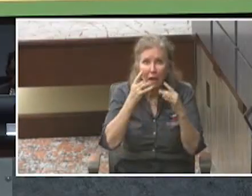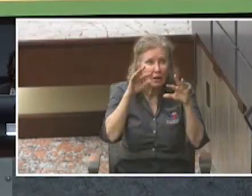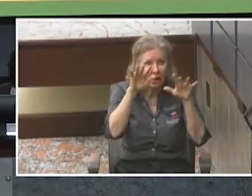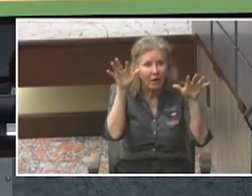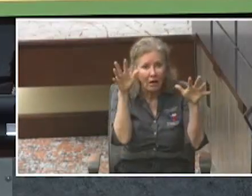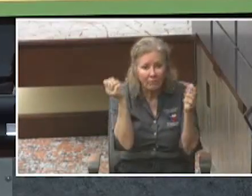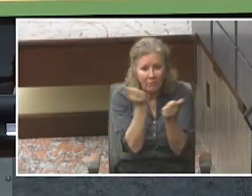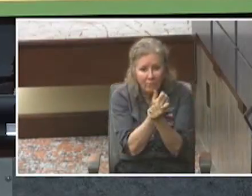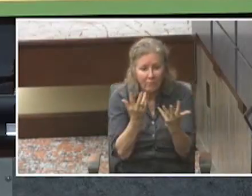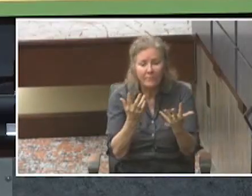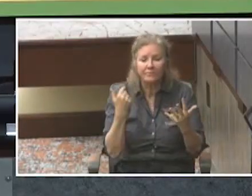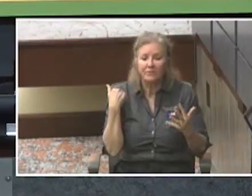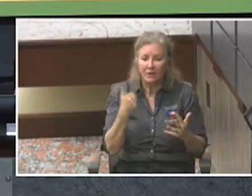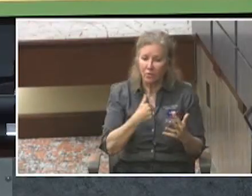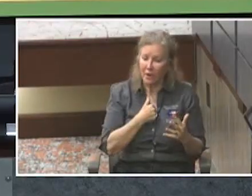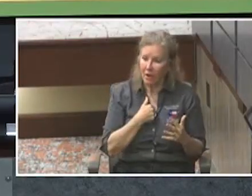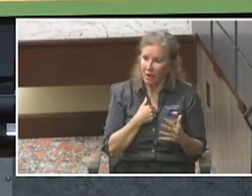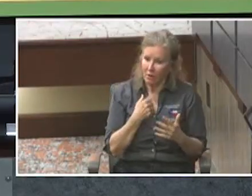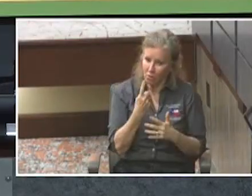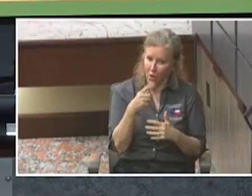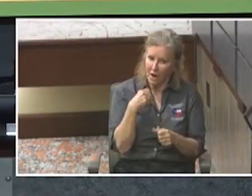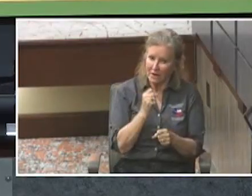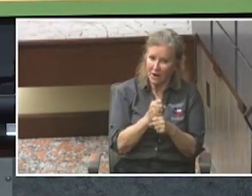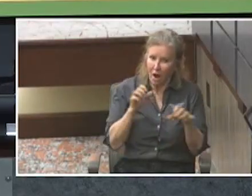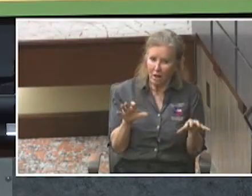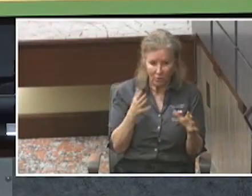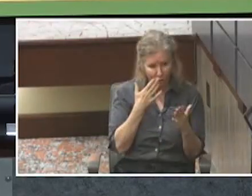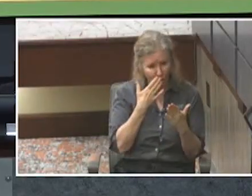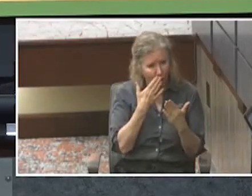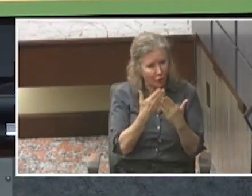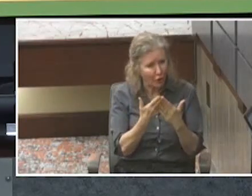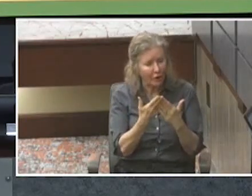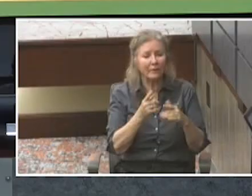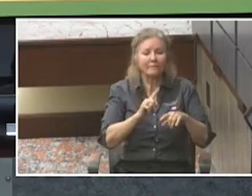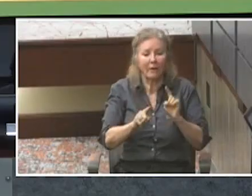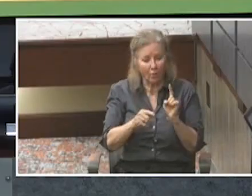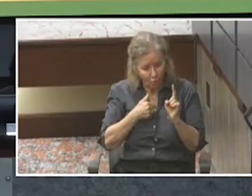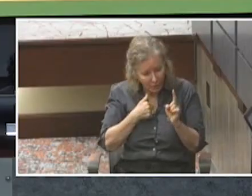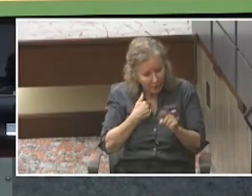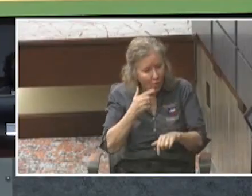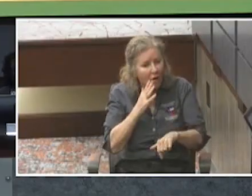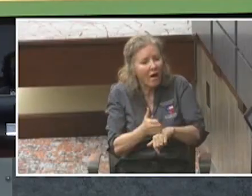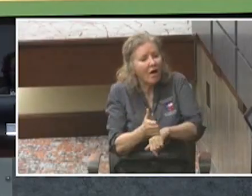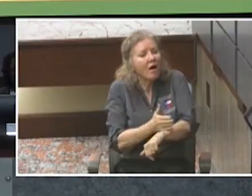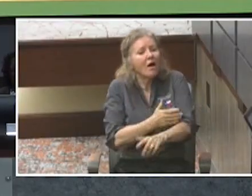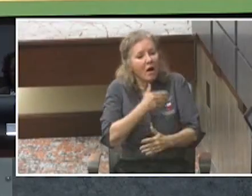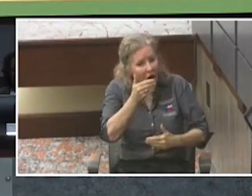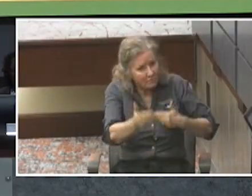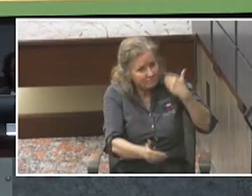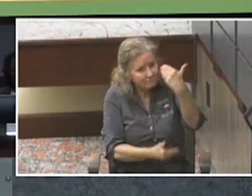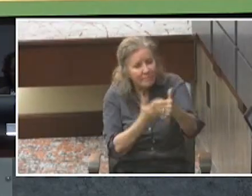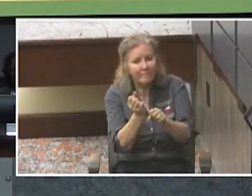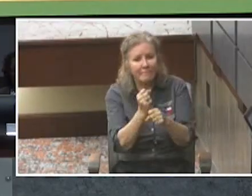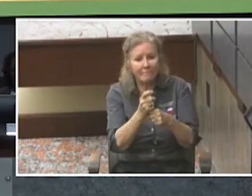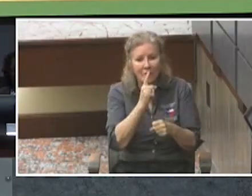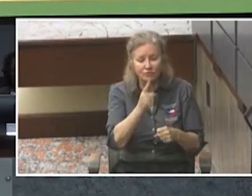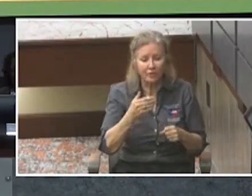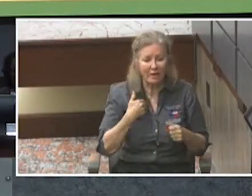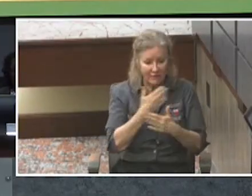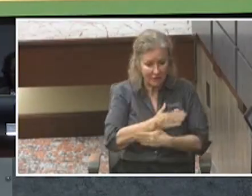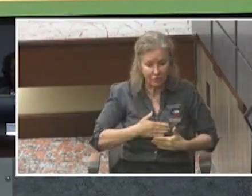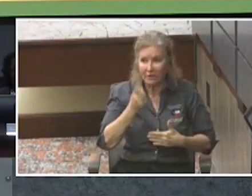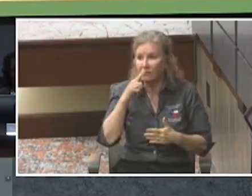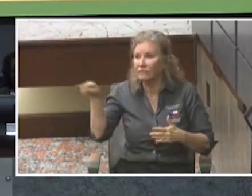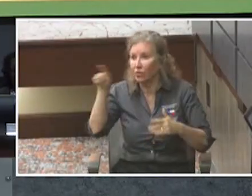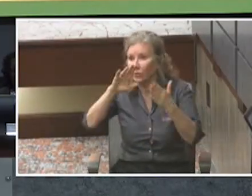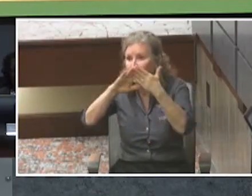track record after 1 year, and we're making some great strides there to, again, make sure that we have affordable entertainment, not only